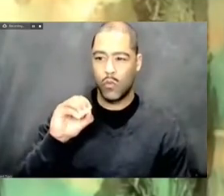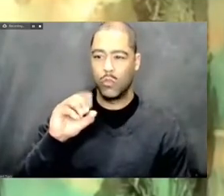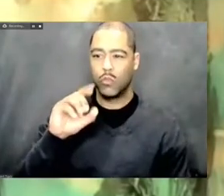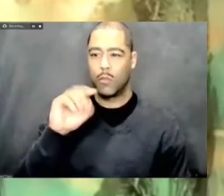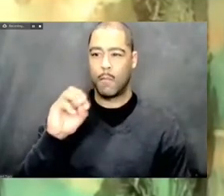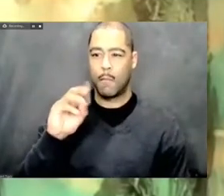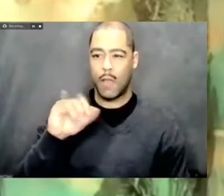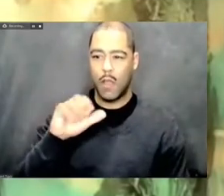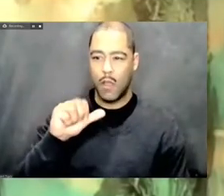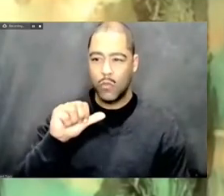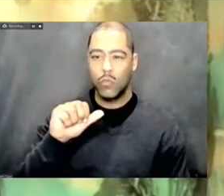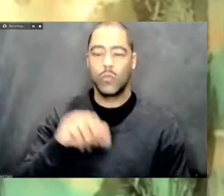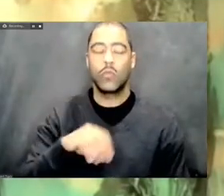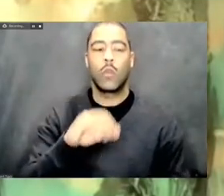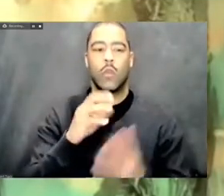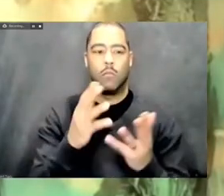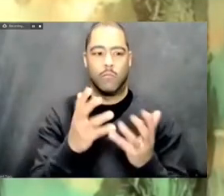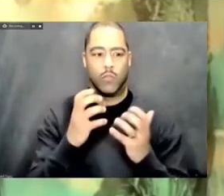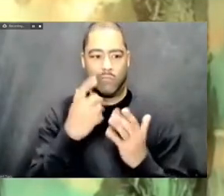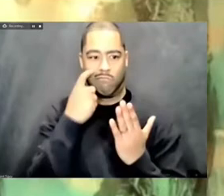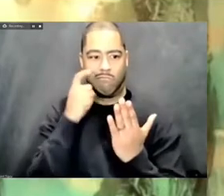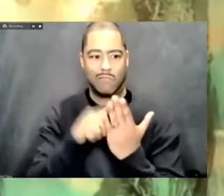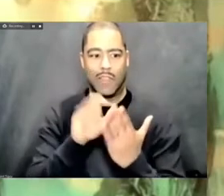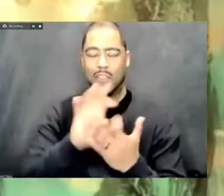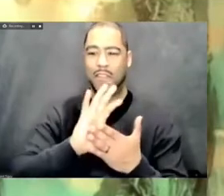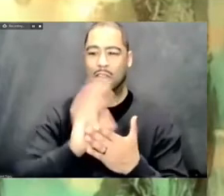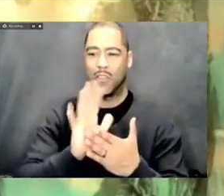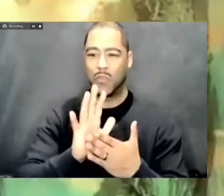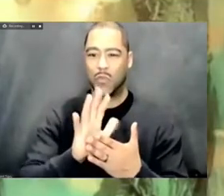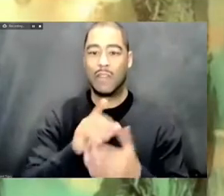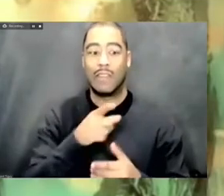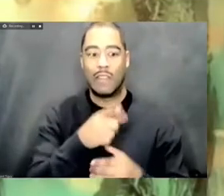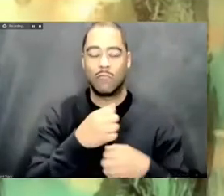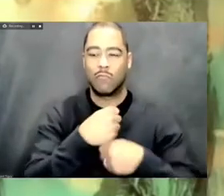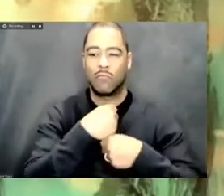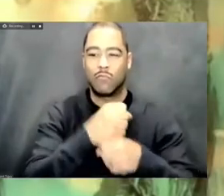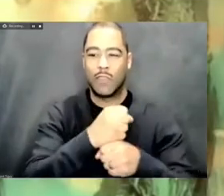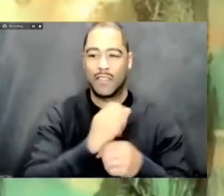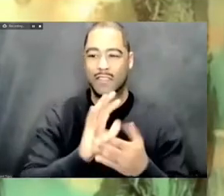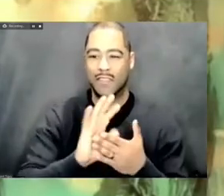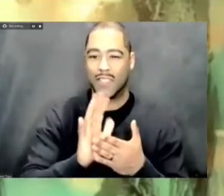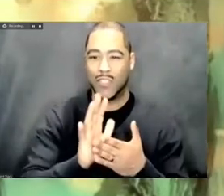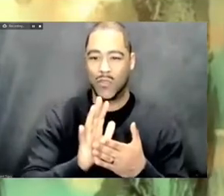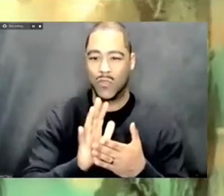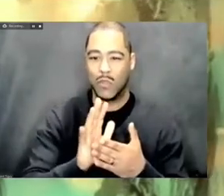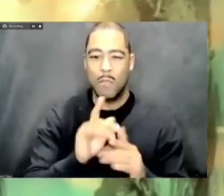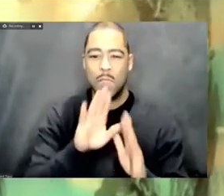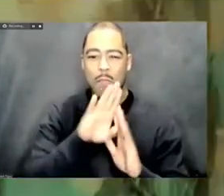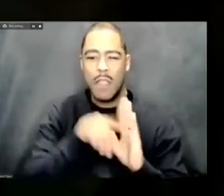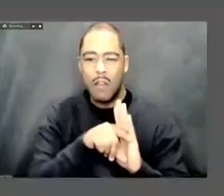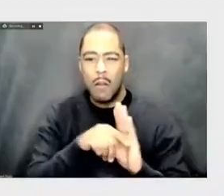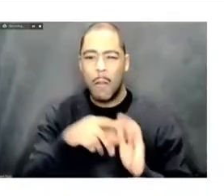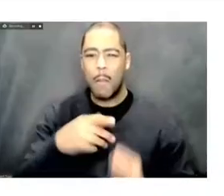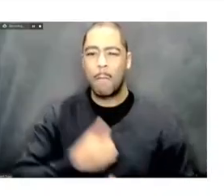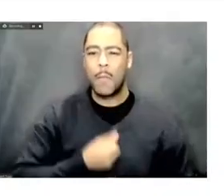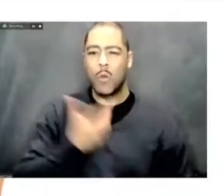and technical assistant, created, sharing the background of Poetry Out Loud.